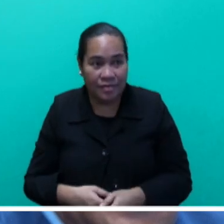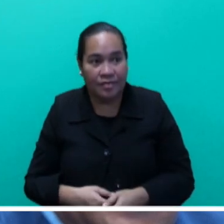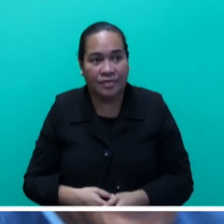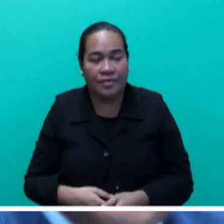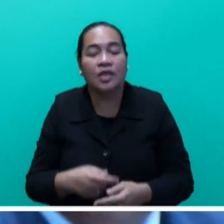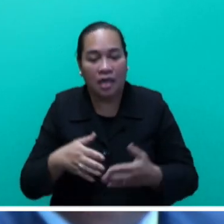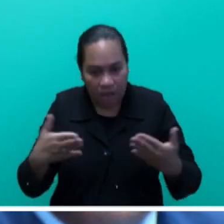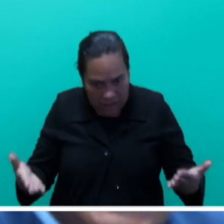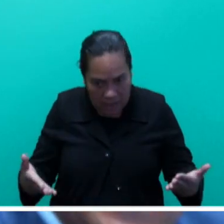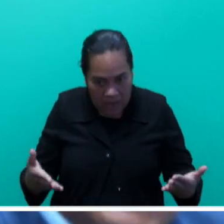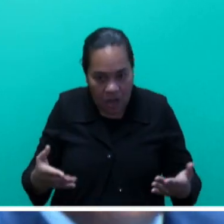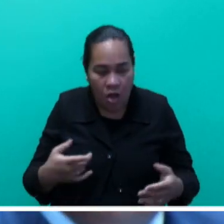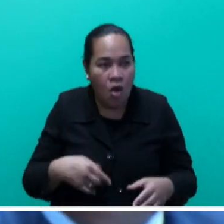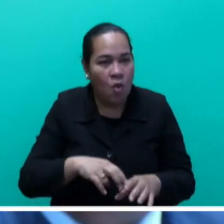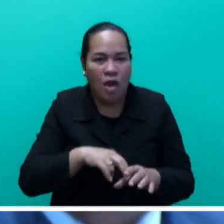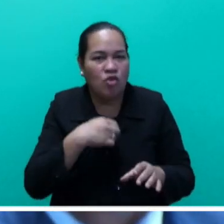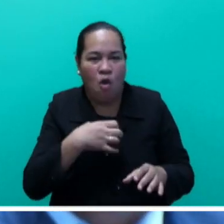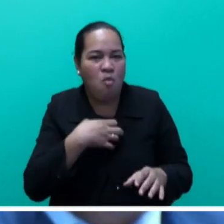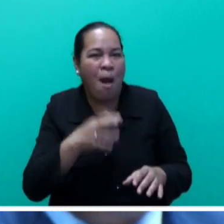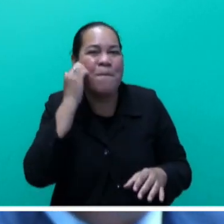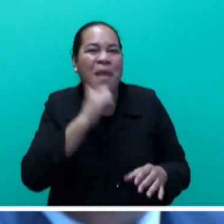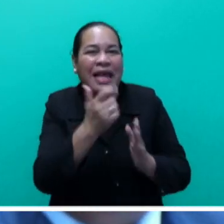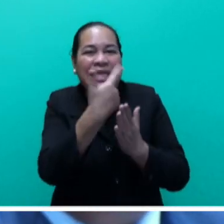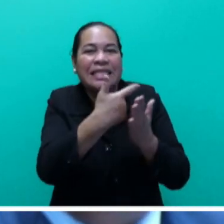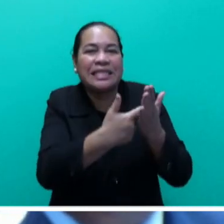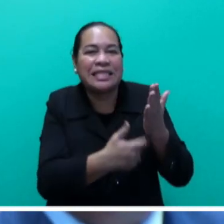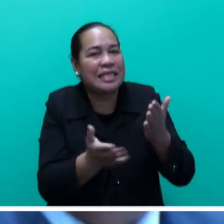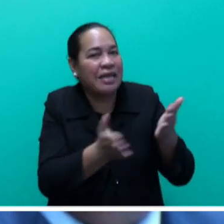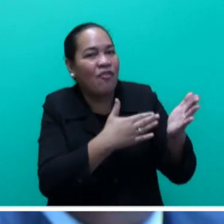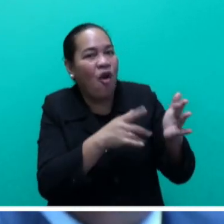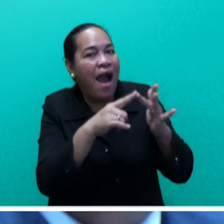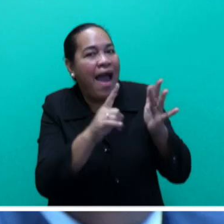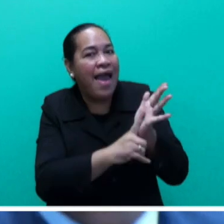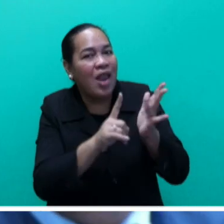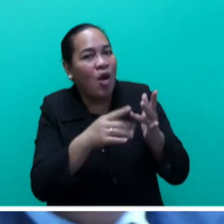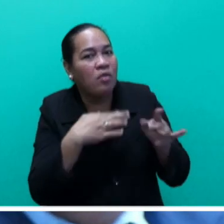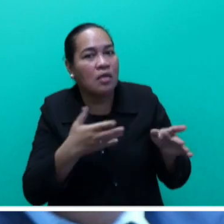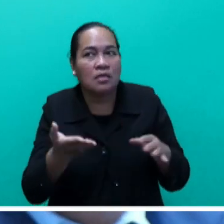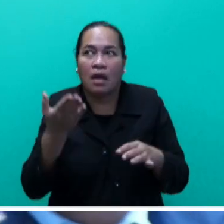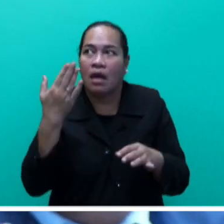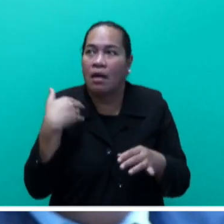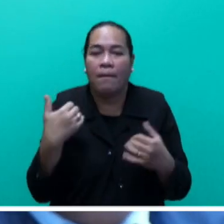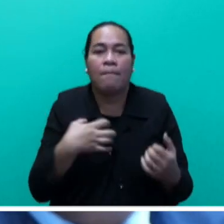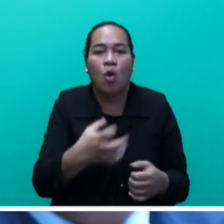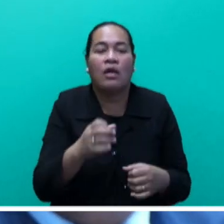we are now off the blacklist of ILO that was there for the last over a decade, sir.